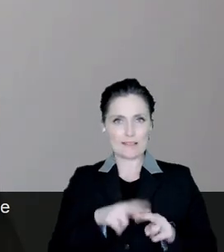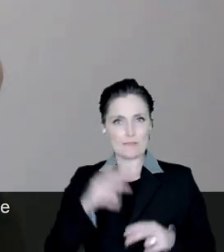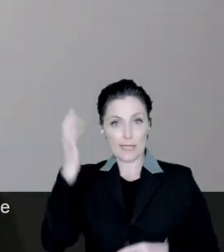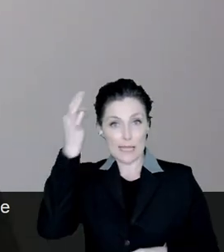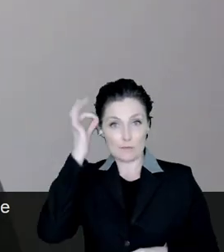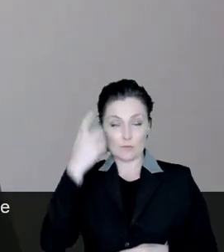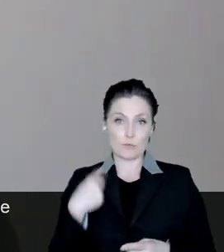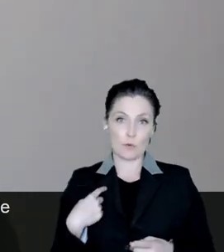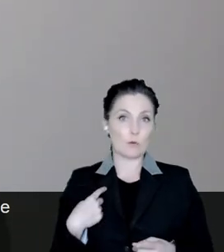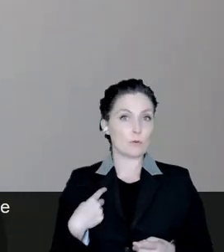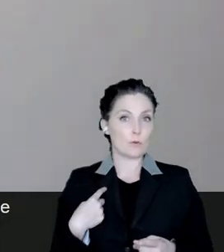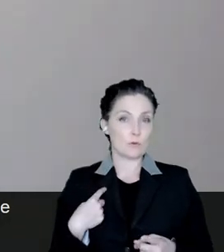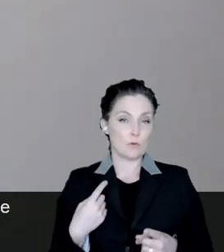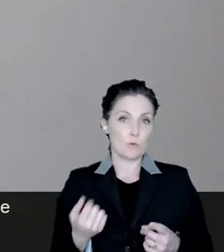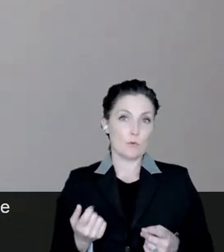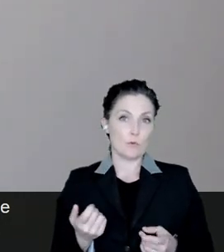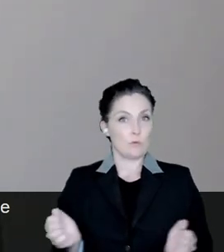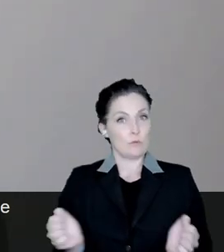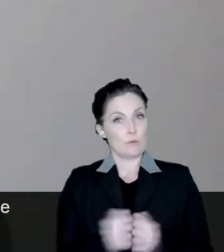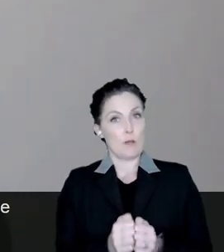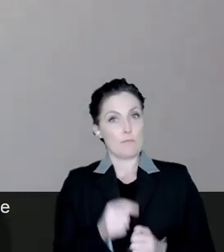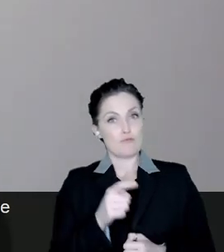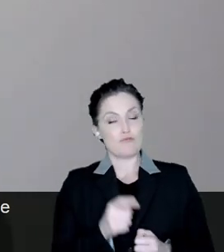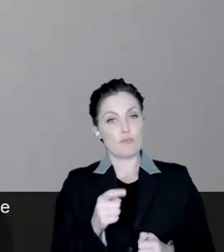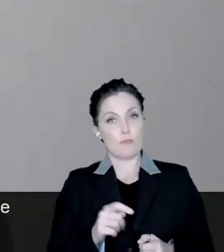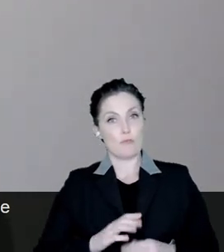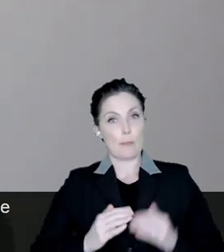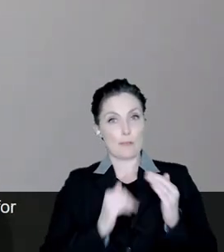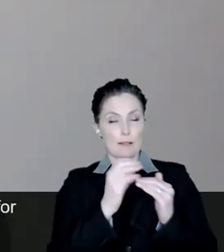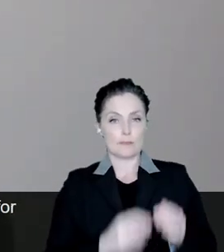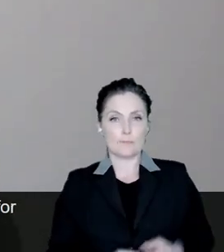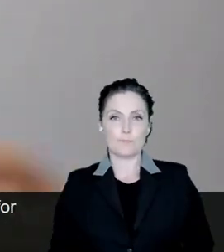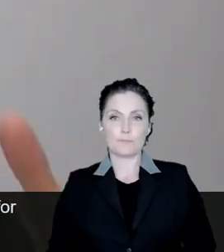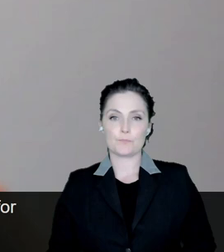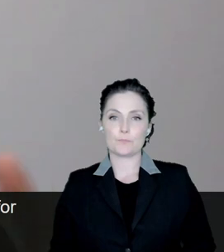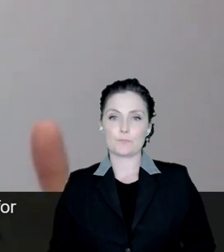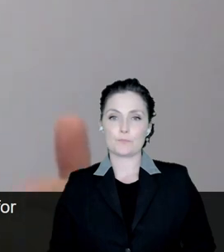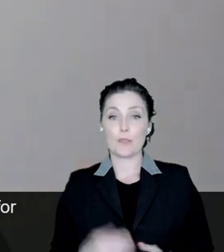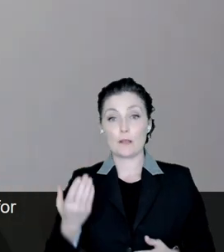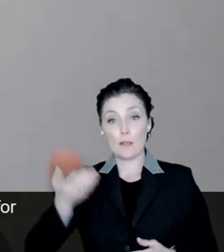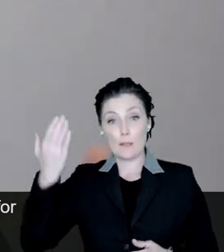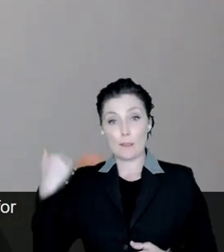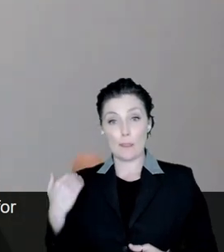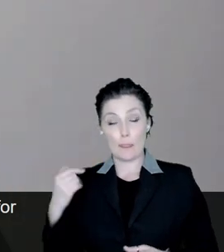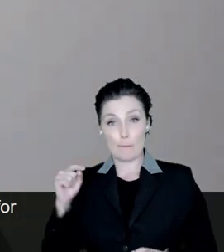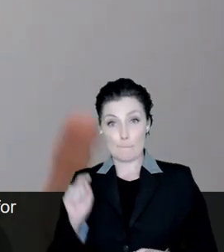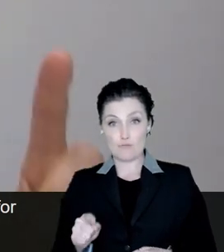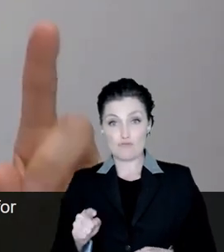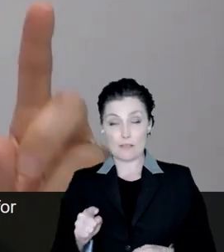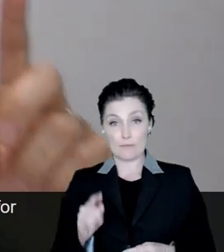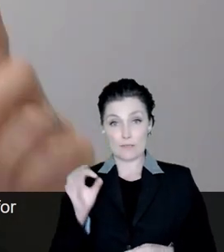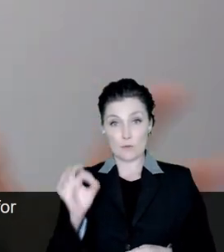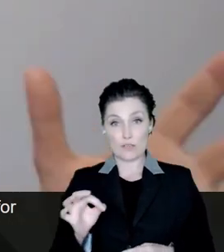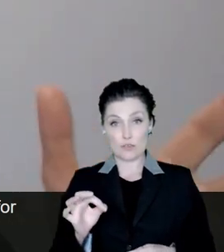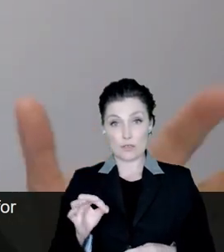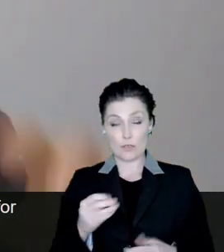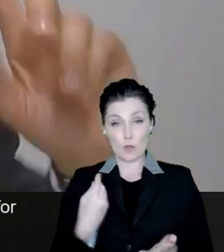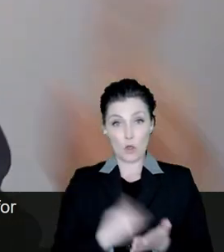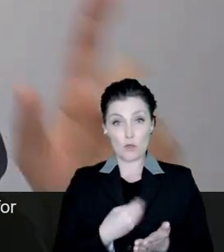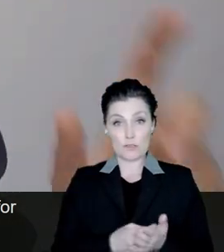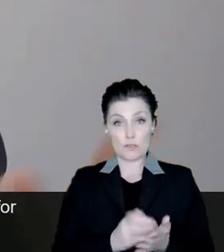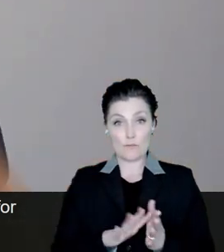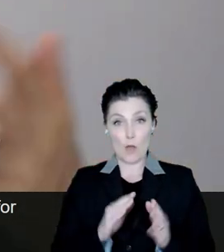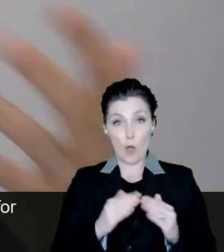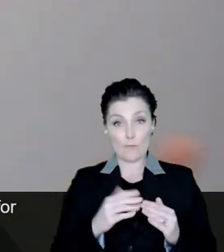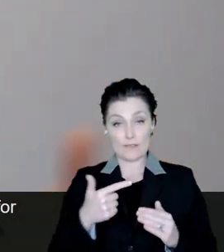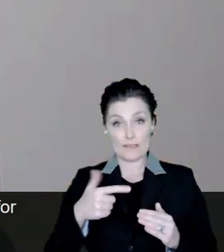Look, what Alex was referring to in the previous question was the cost of a home in his borough of £700,000. The average cost of a